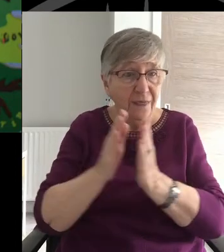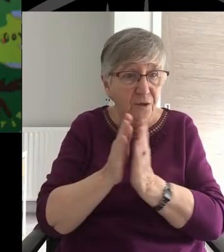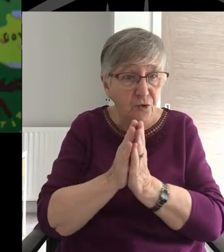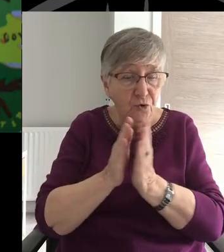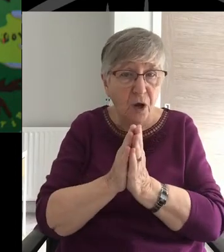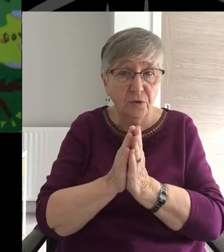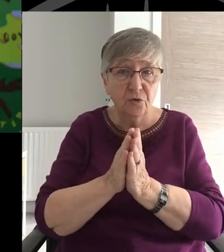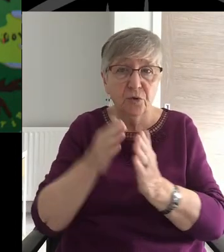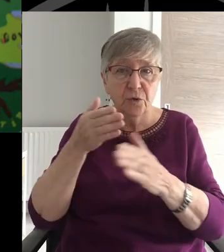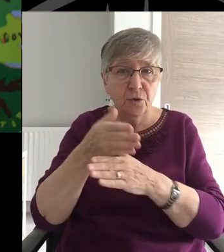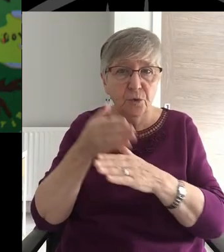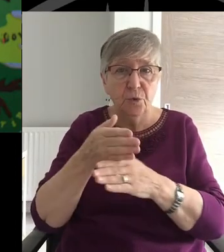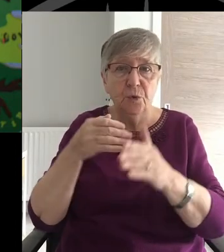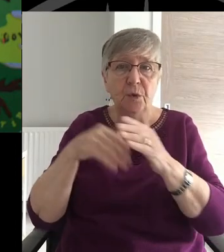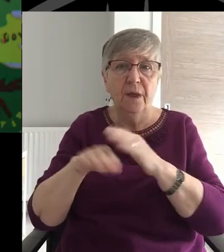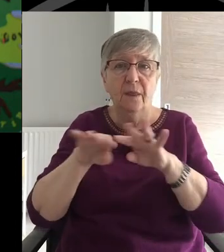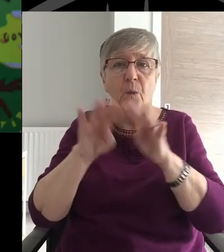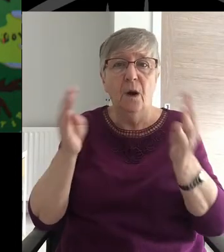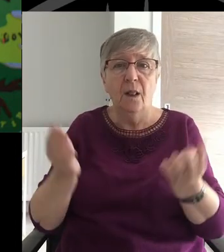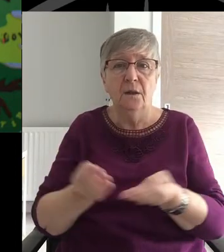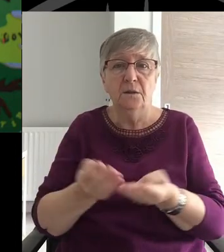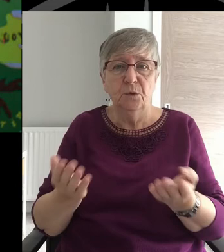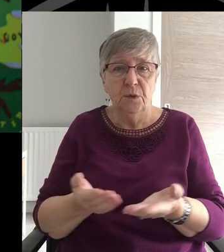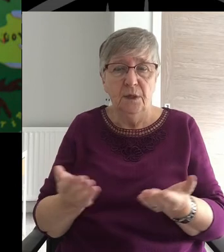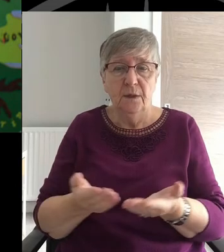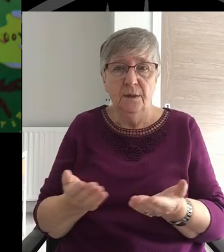do in the world today.